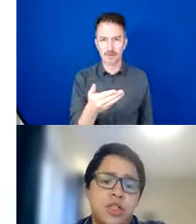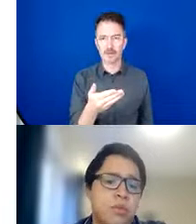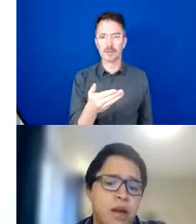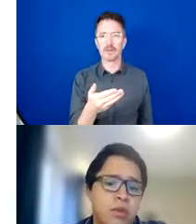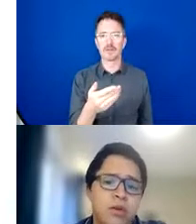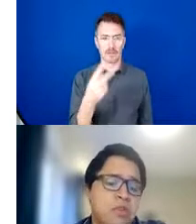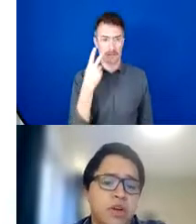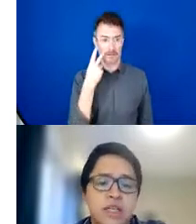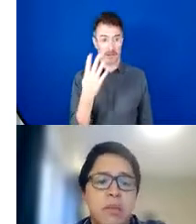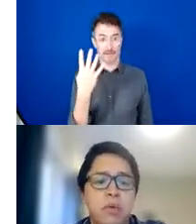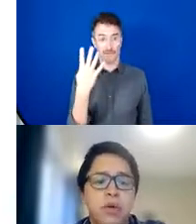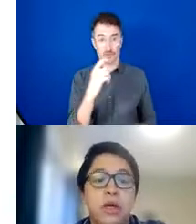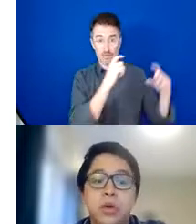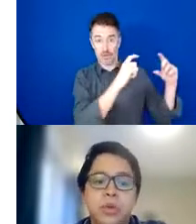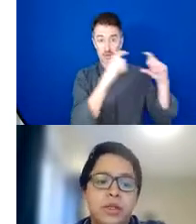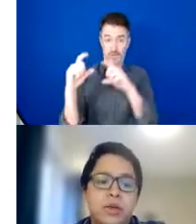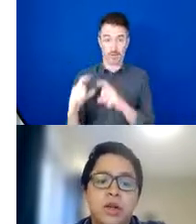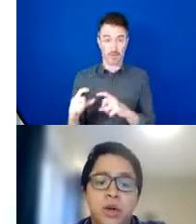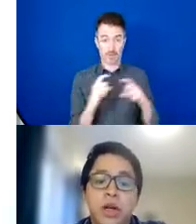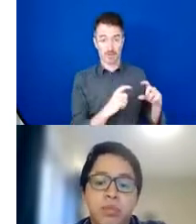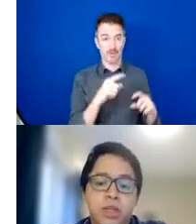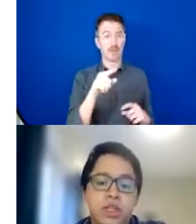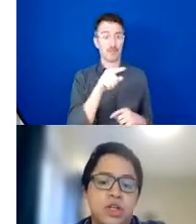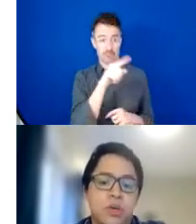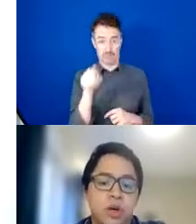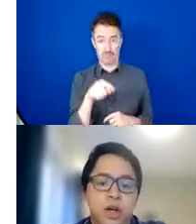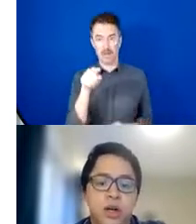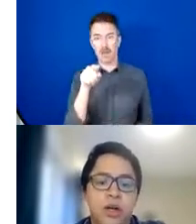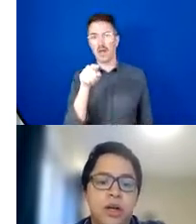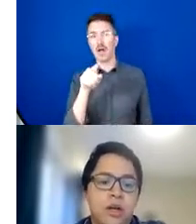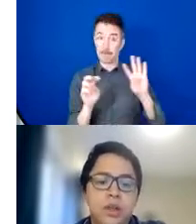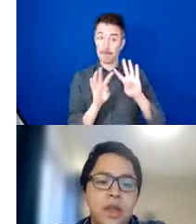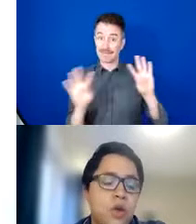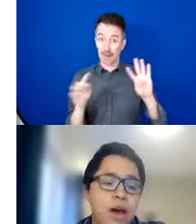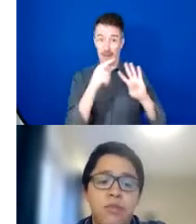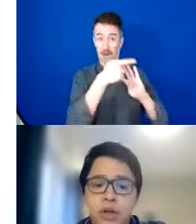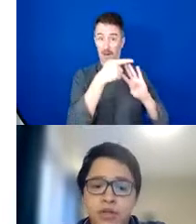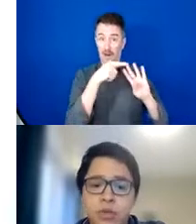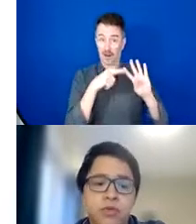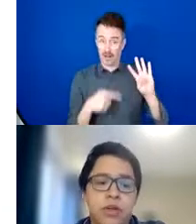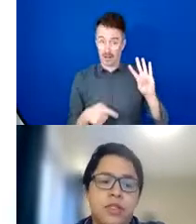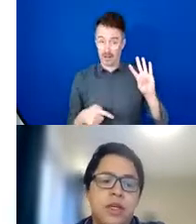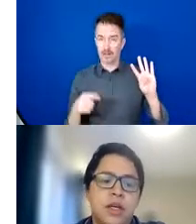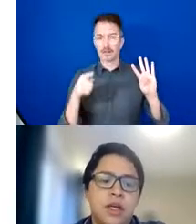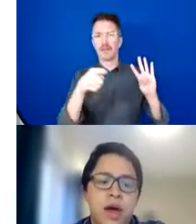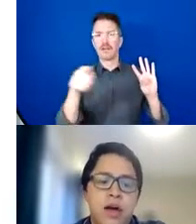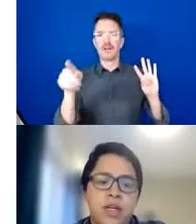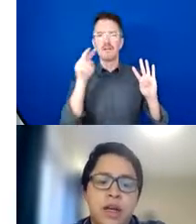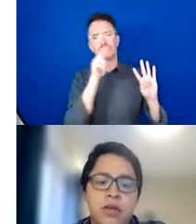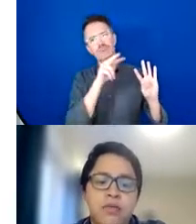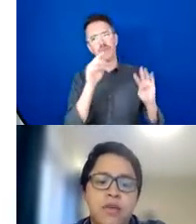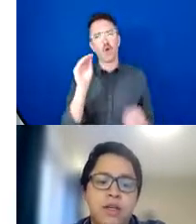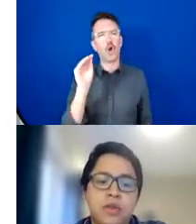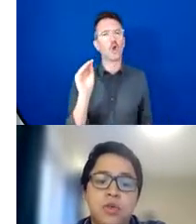on a selection panel? For example, in a youth mental health grant competition that we are running, you have 4 different profiles. You have